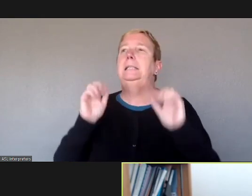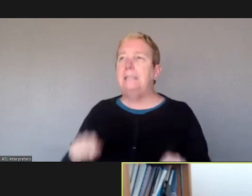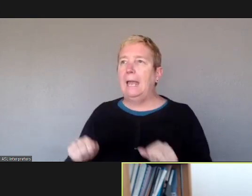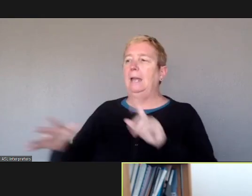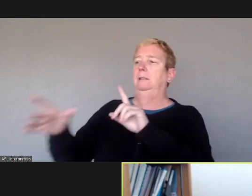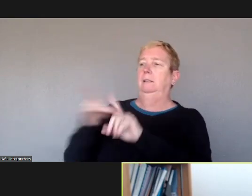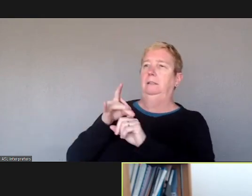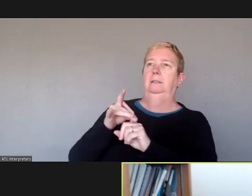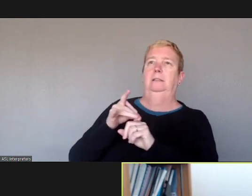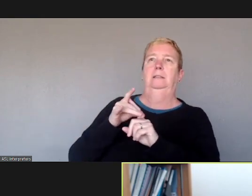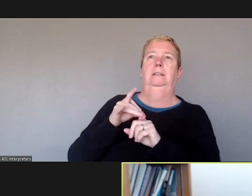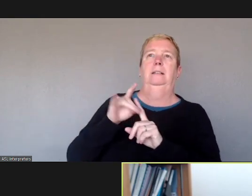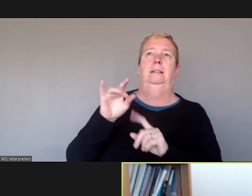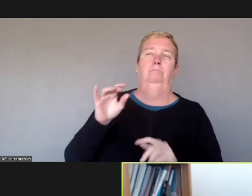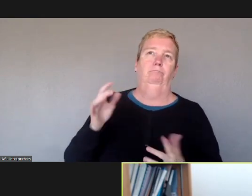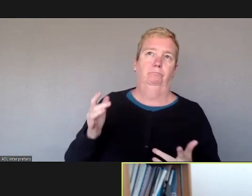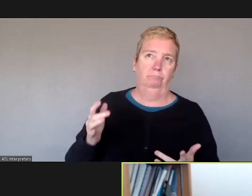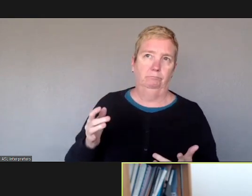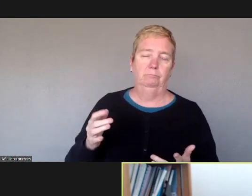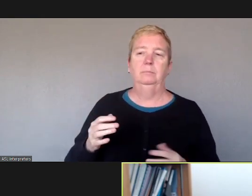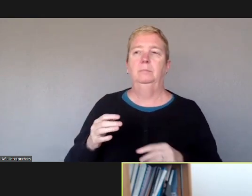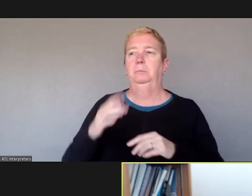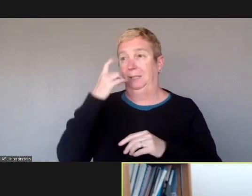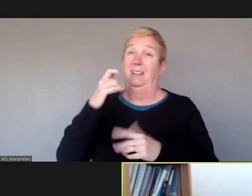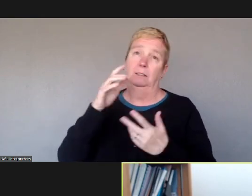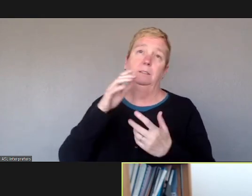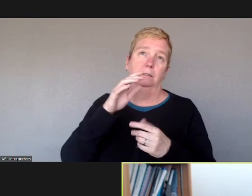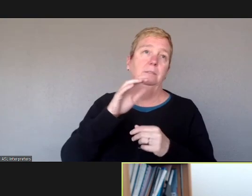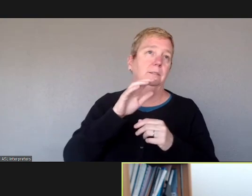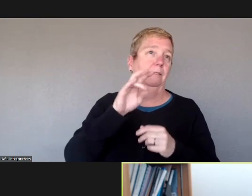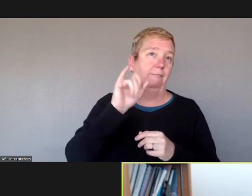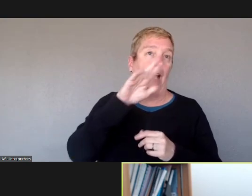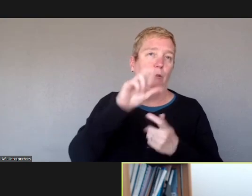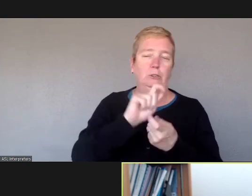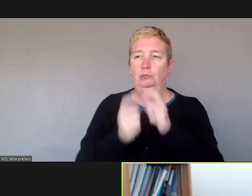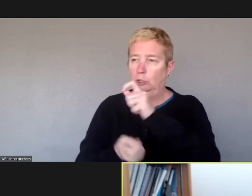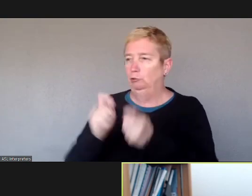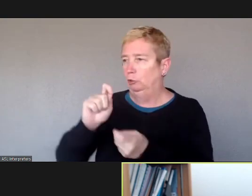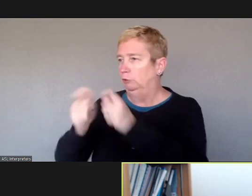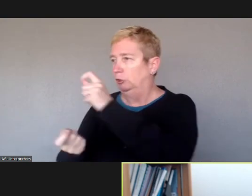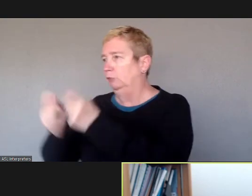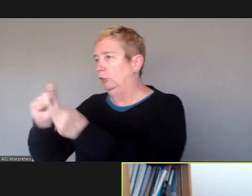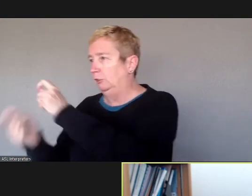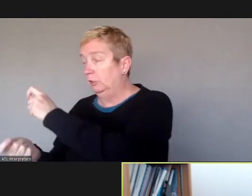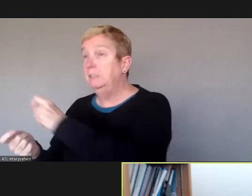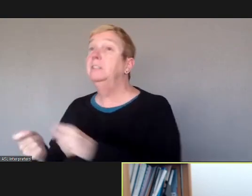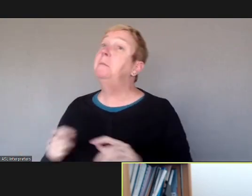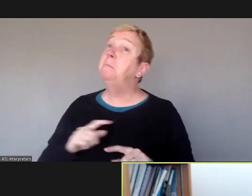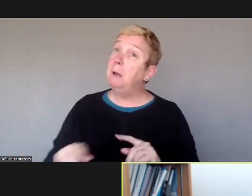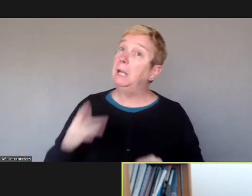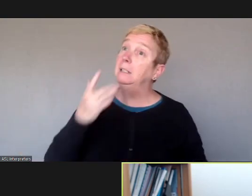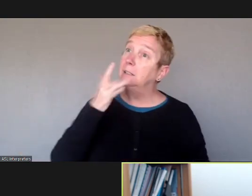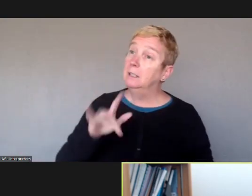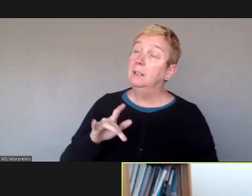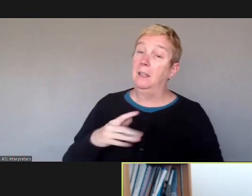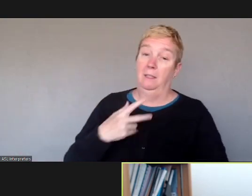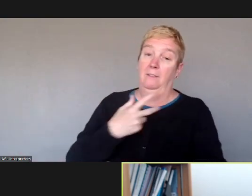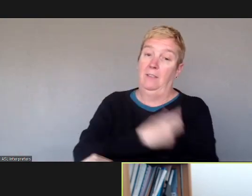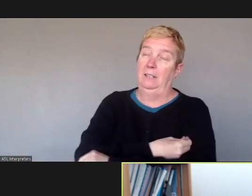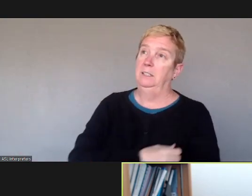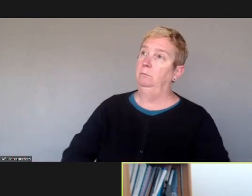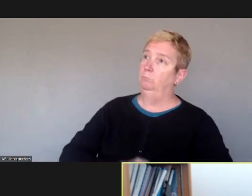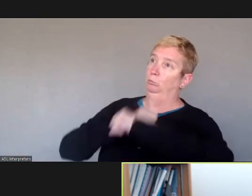this variant, the virus has continued to evolve. Luckily, the vaccines remain highly effective